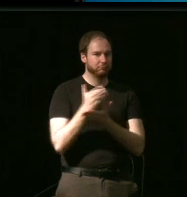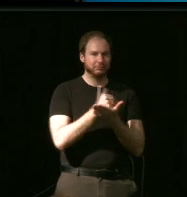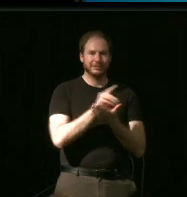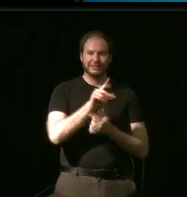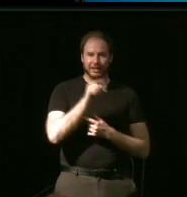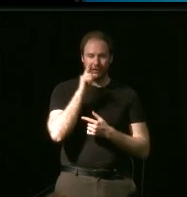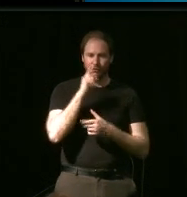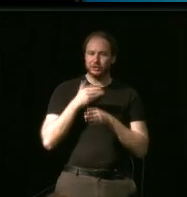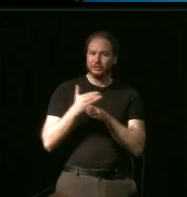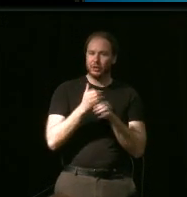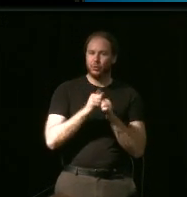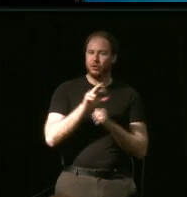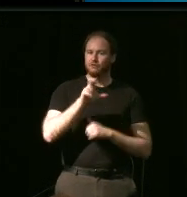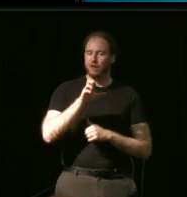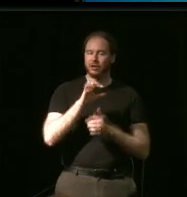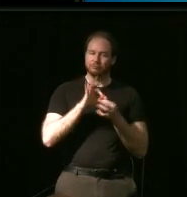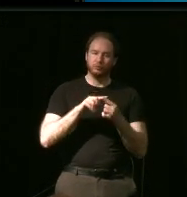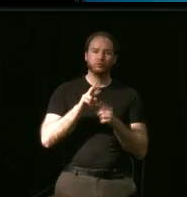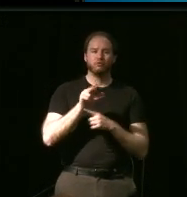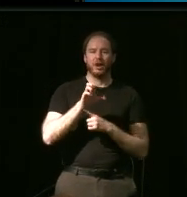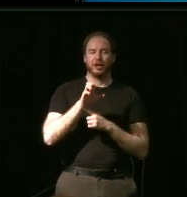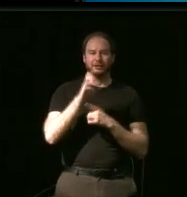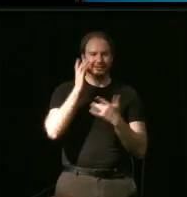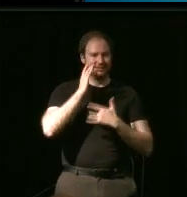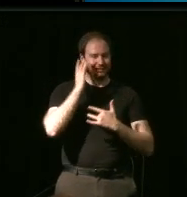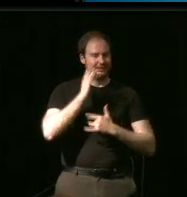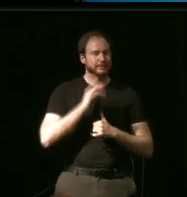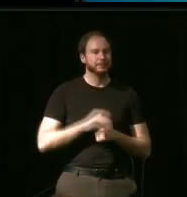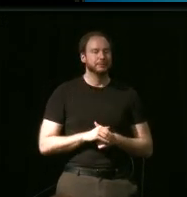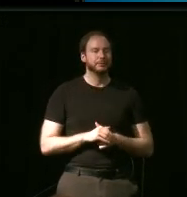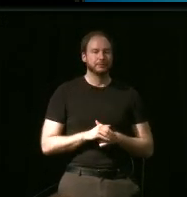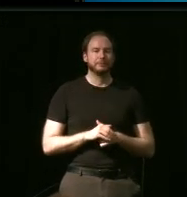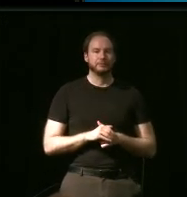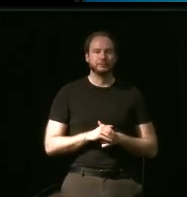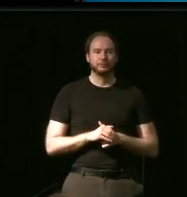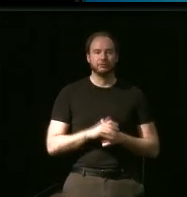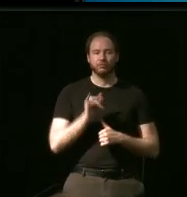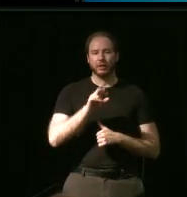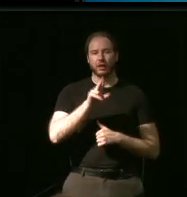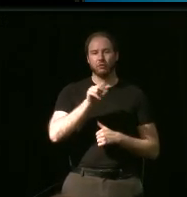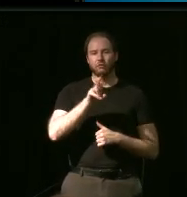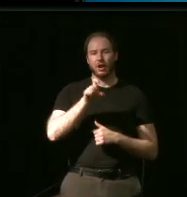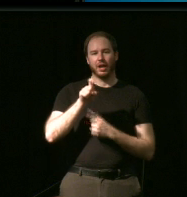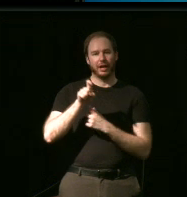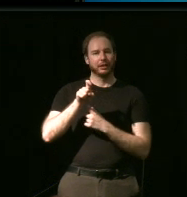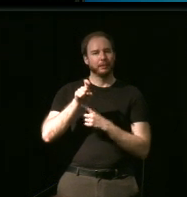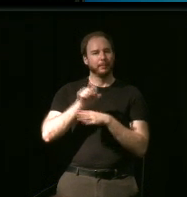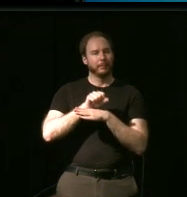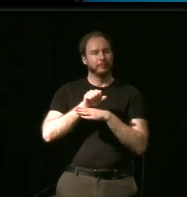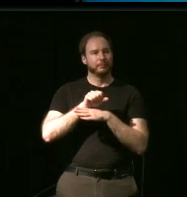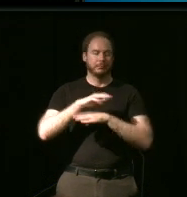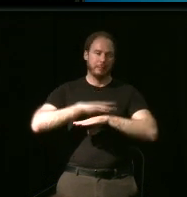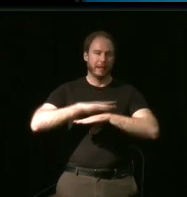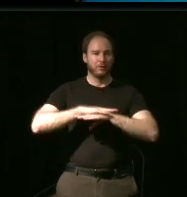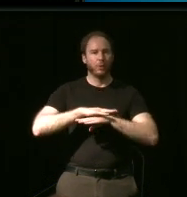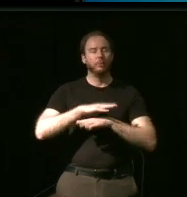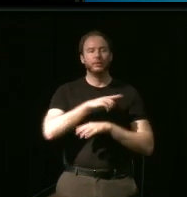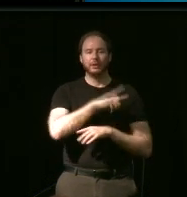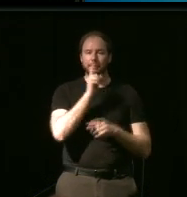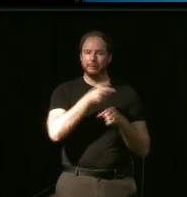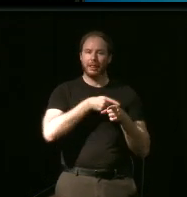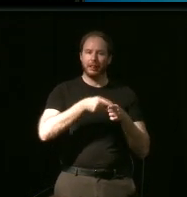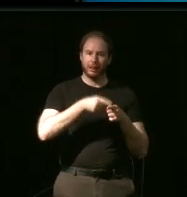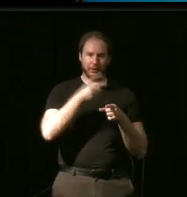rare disease communications. During the RareX platform, Carmen has specialized